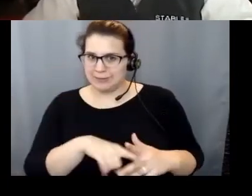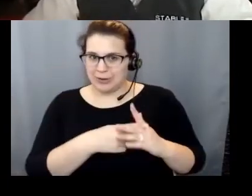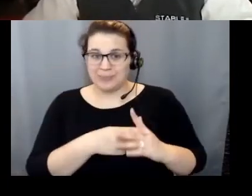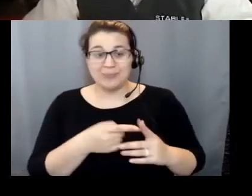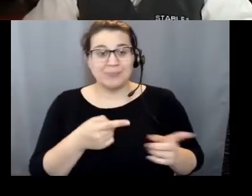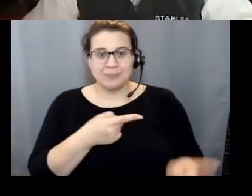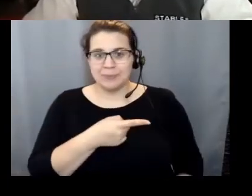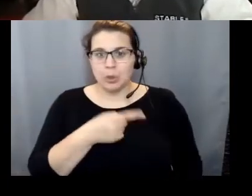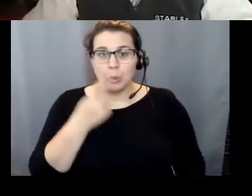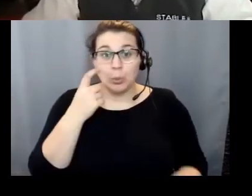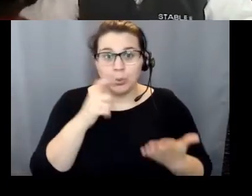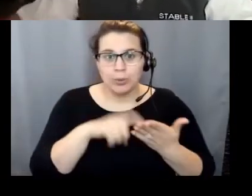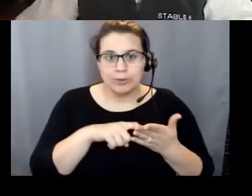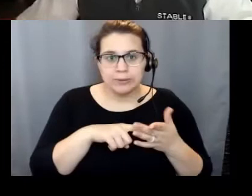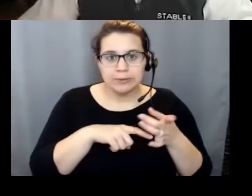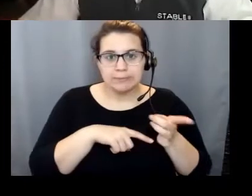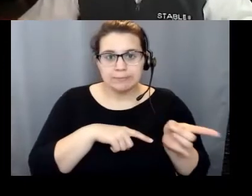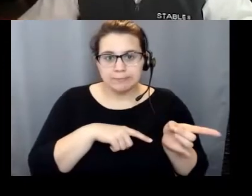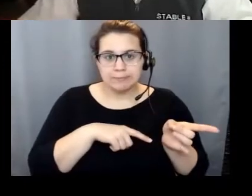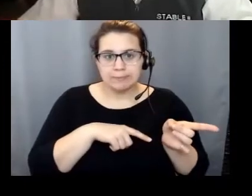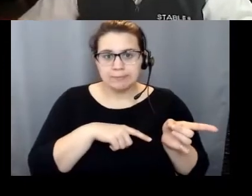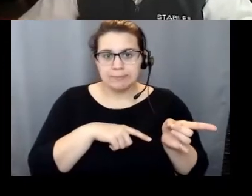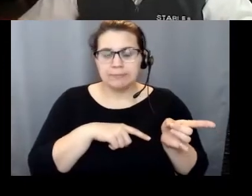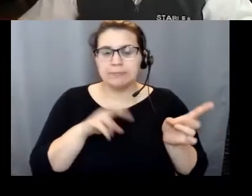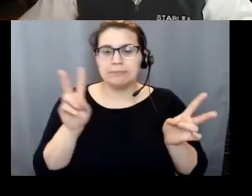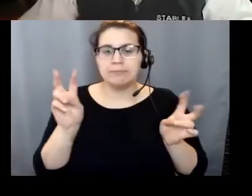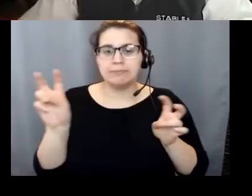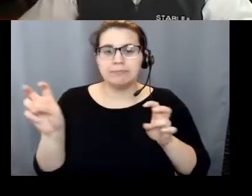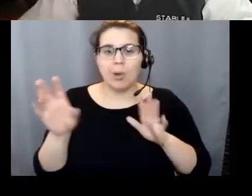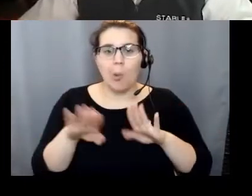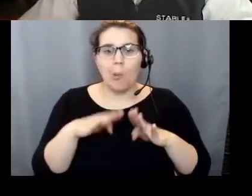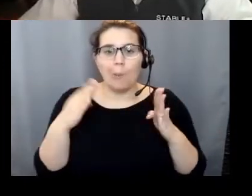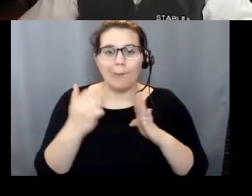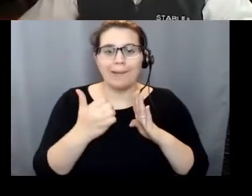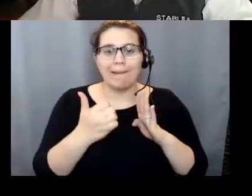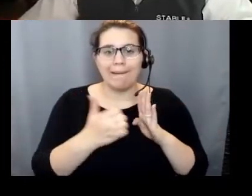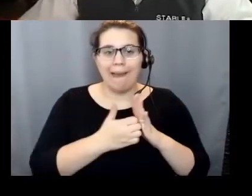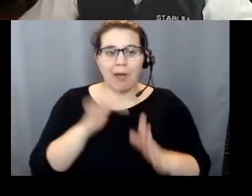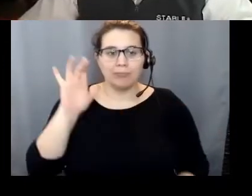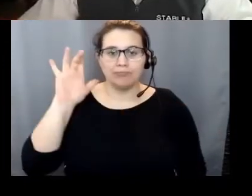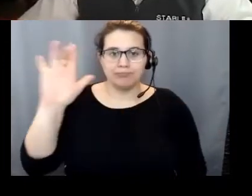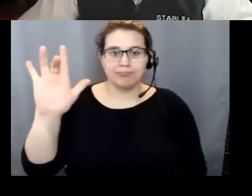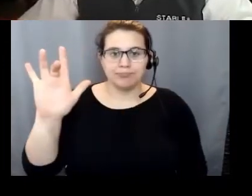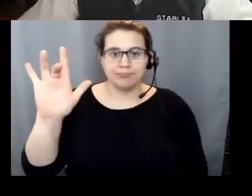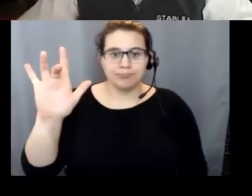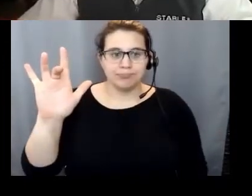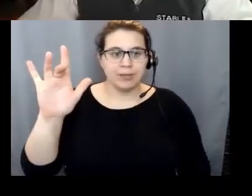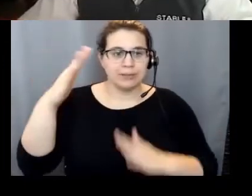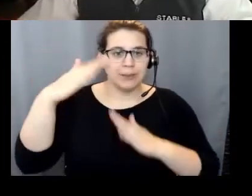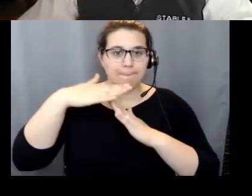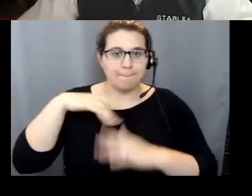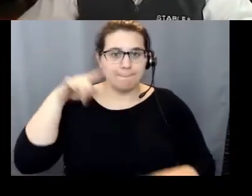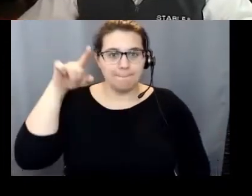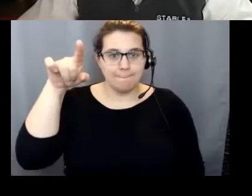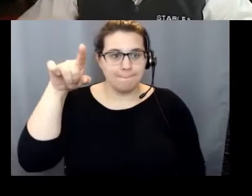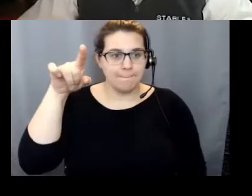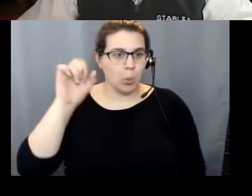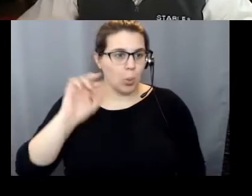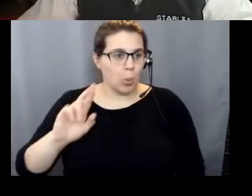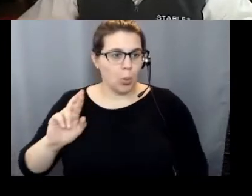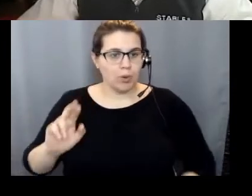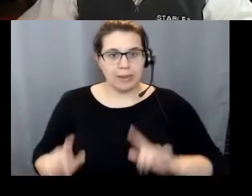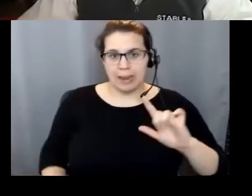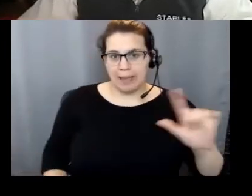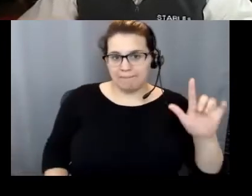previously, that there are some open the account buttons here. There's actually one here at the top and one over here at